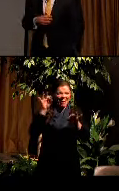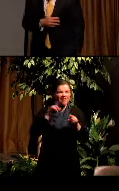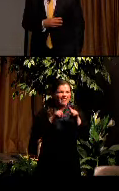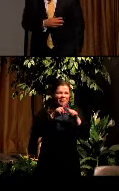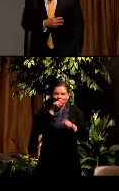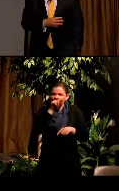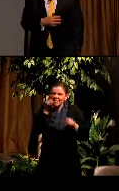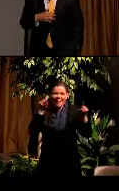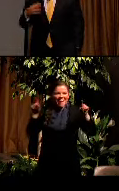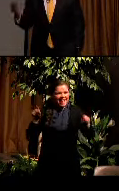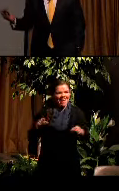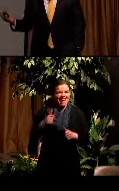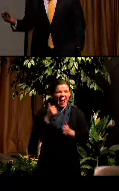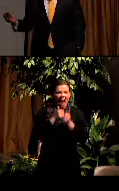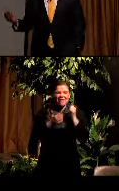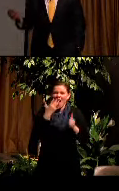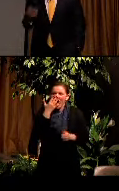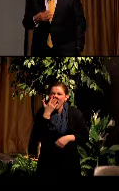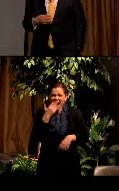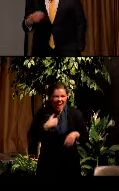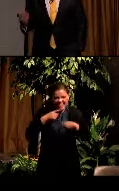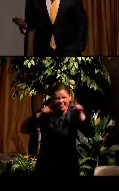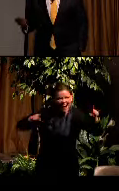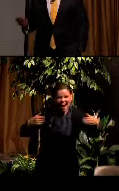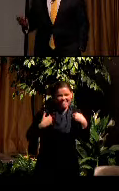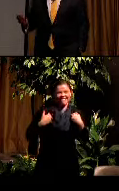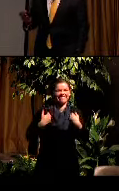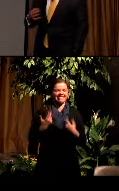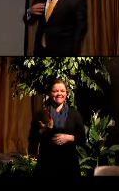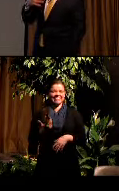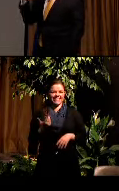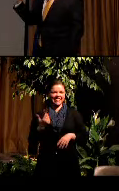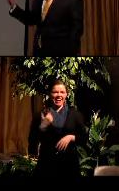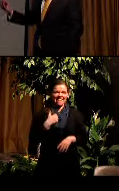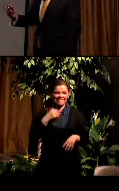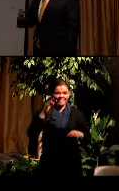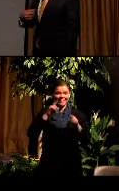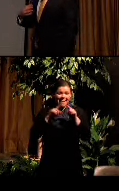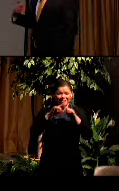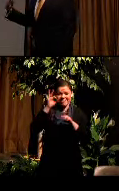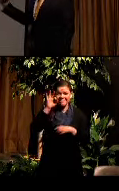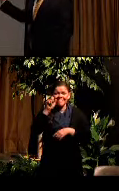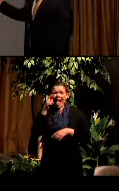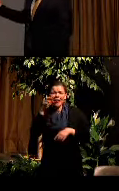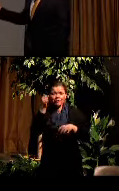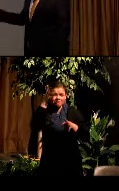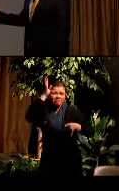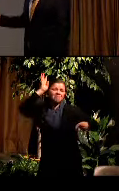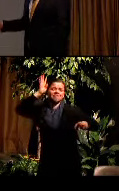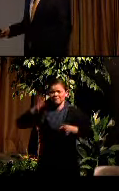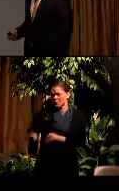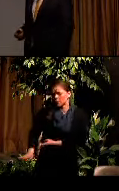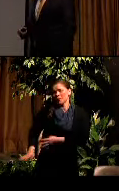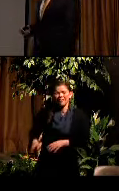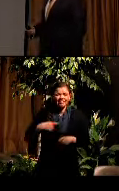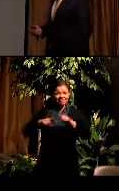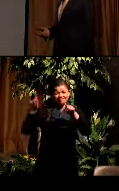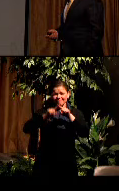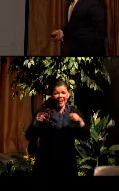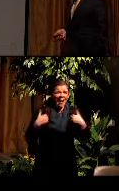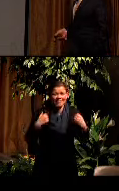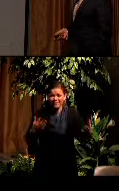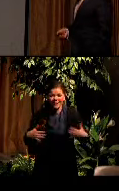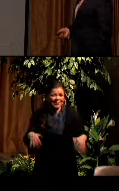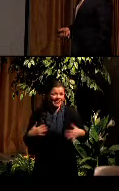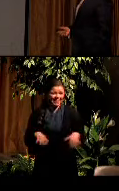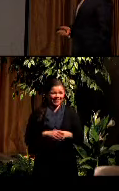every color you can imagine that make up their feathers. They have these incredible vocalizations, one of which you'll hear in a little bit